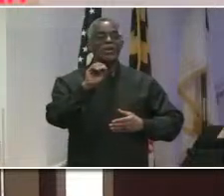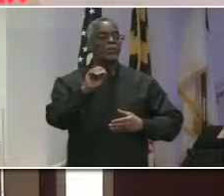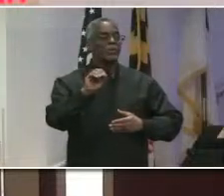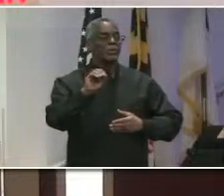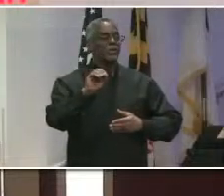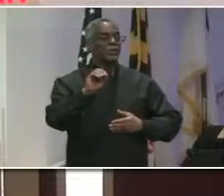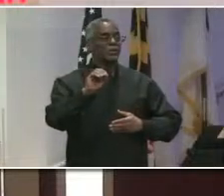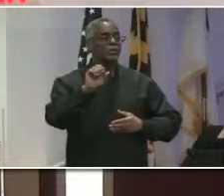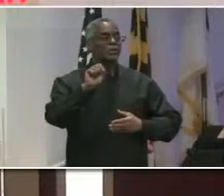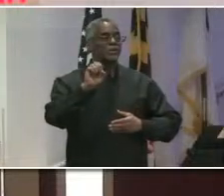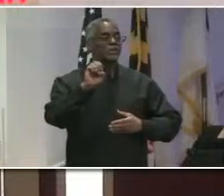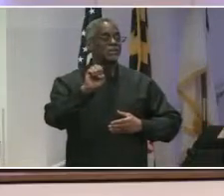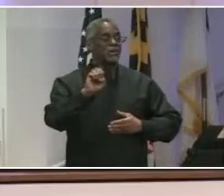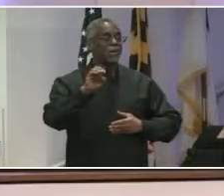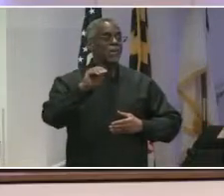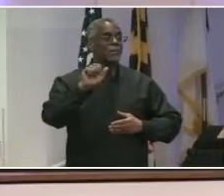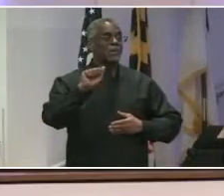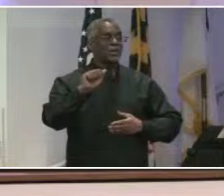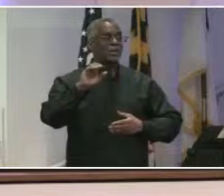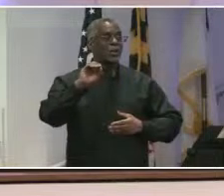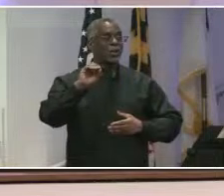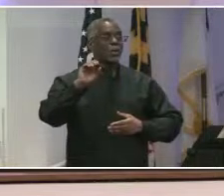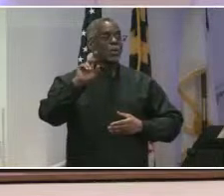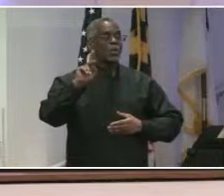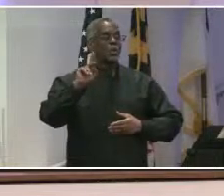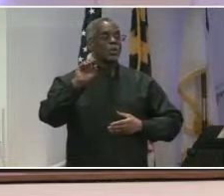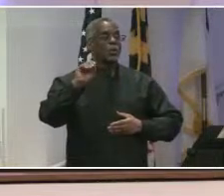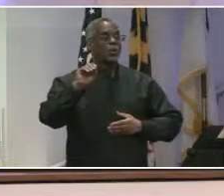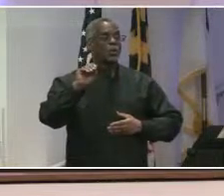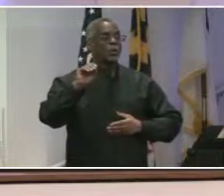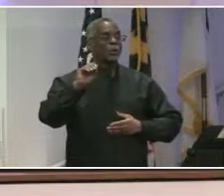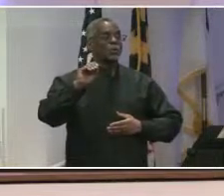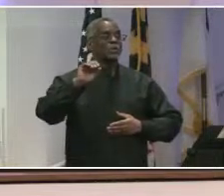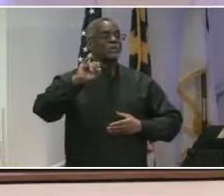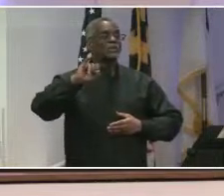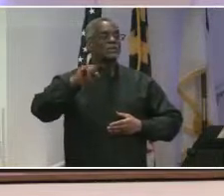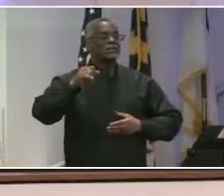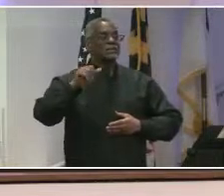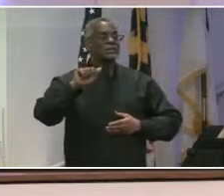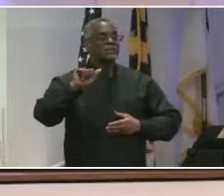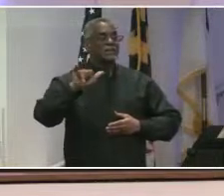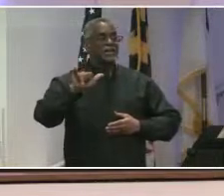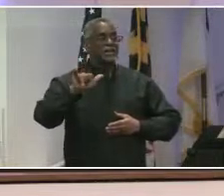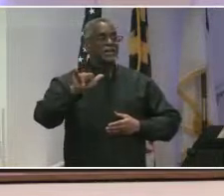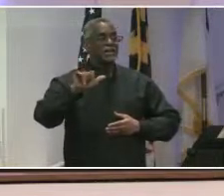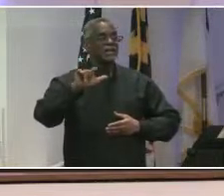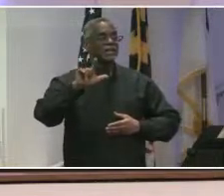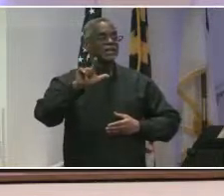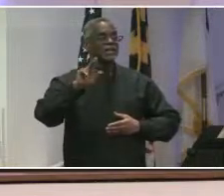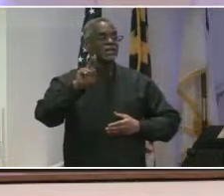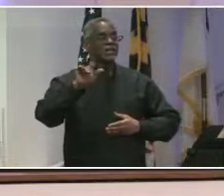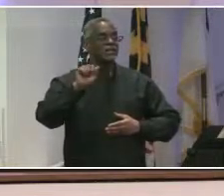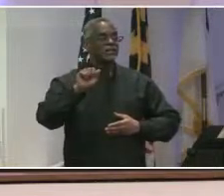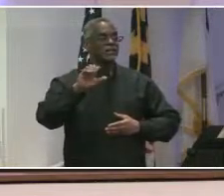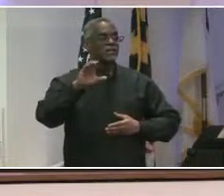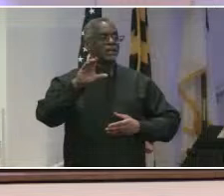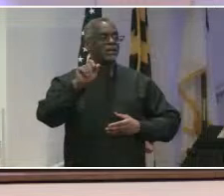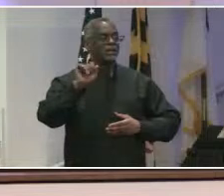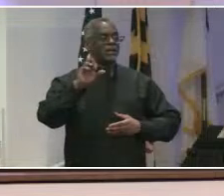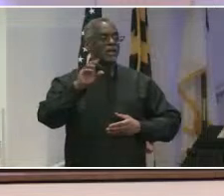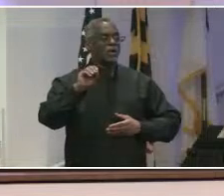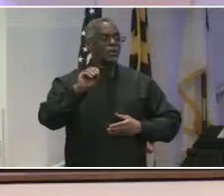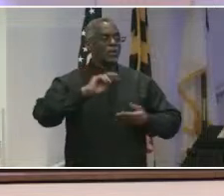Dogeobosalume Okoje Lux. Do you want to know what it means? Cairo means victorious